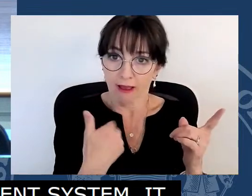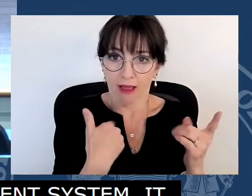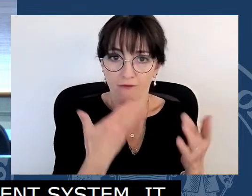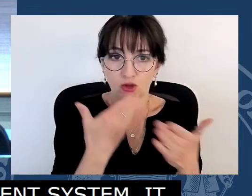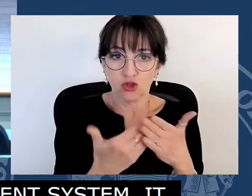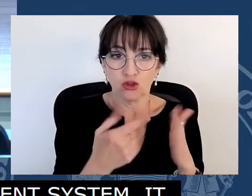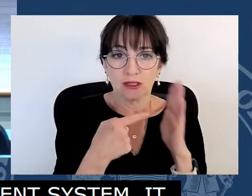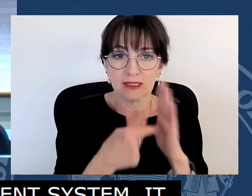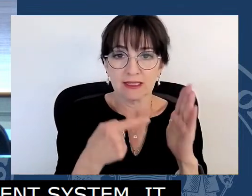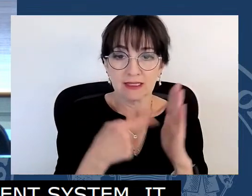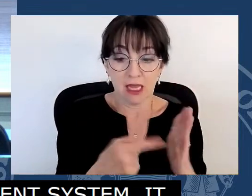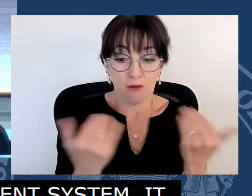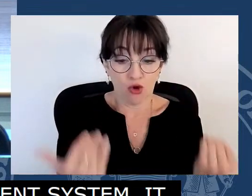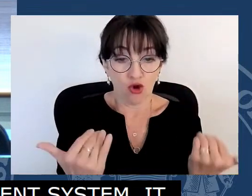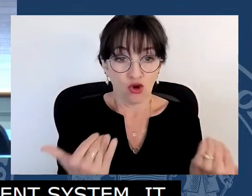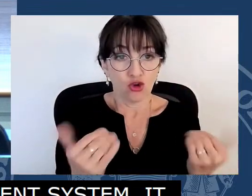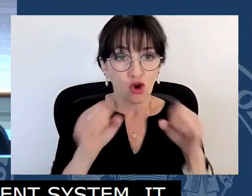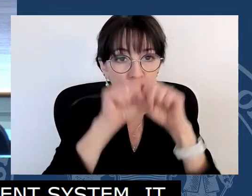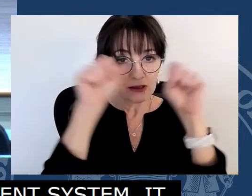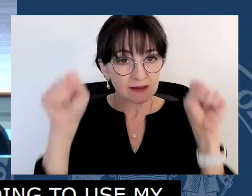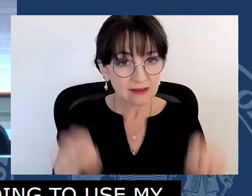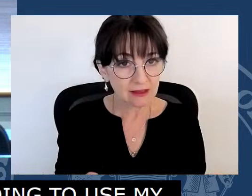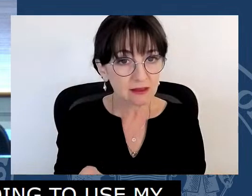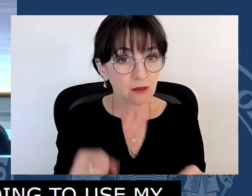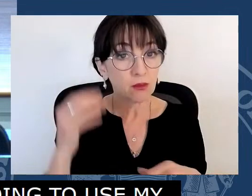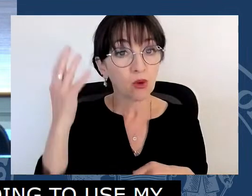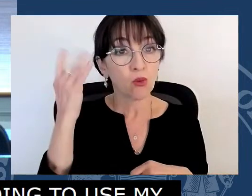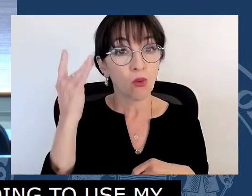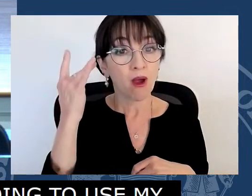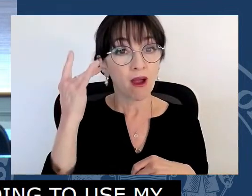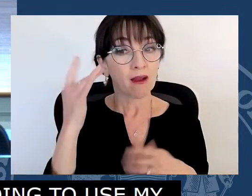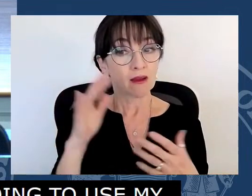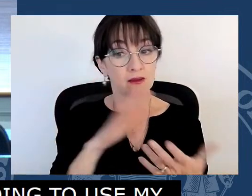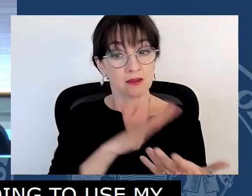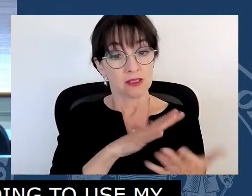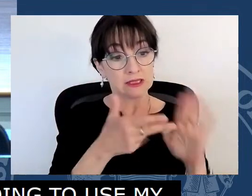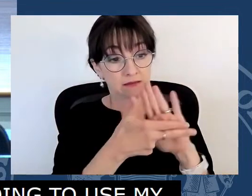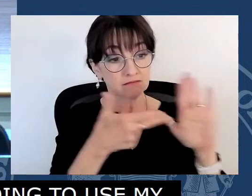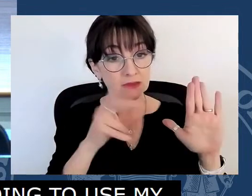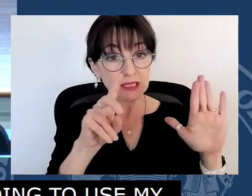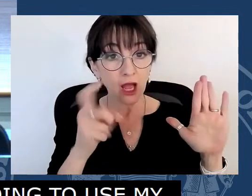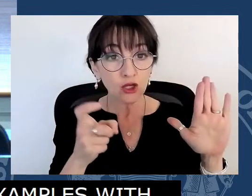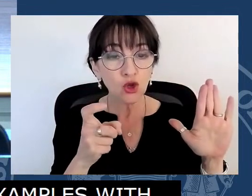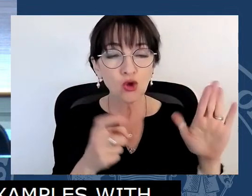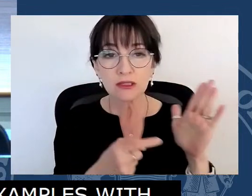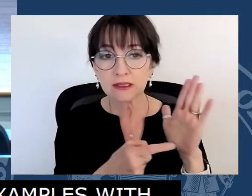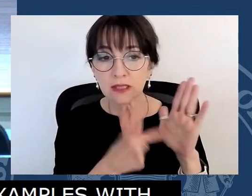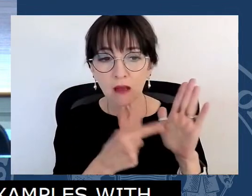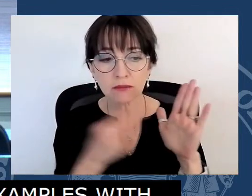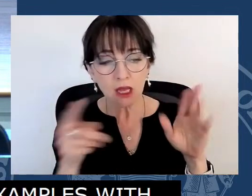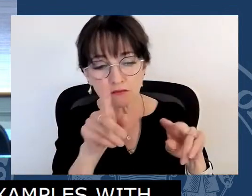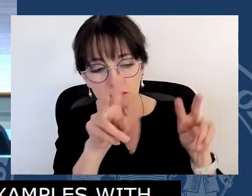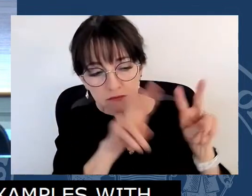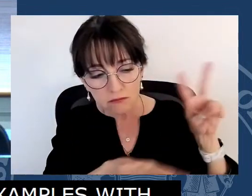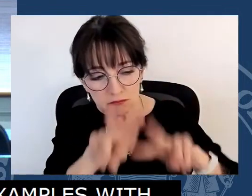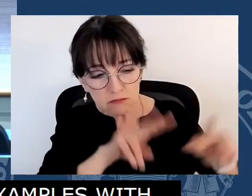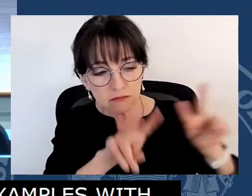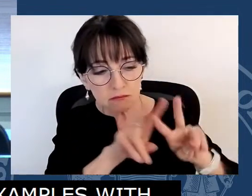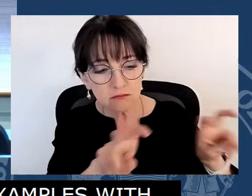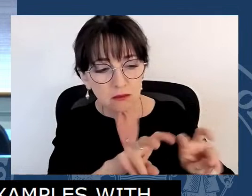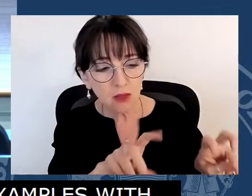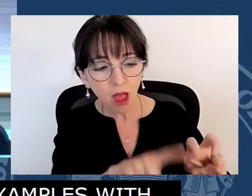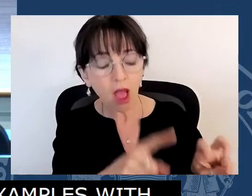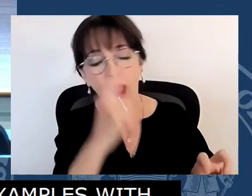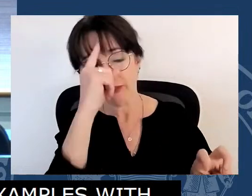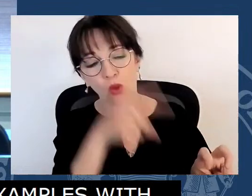because diagnoses aren't always accurate. It's, this could be a better way than that.